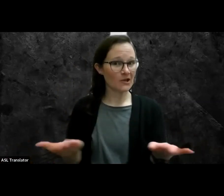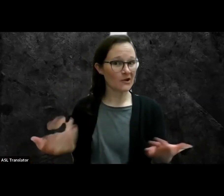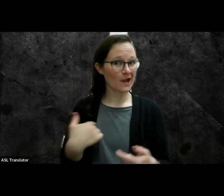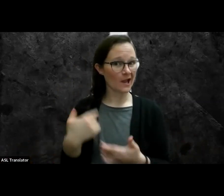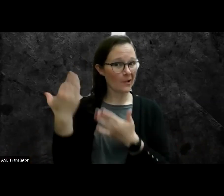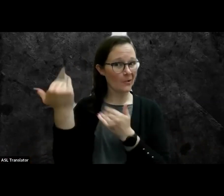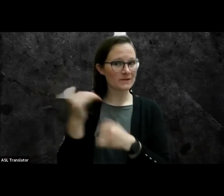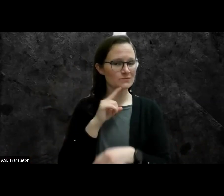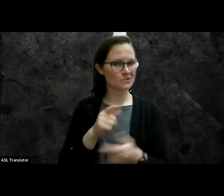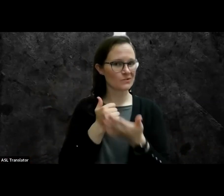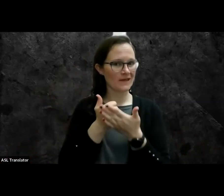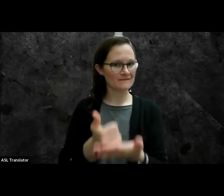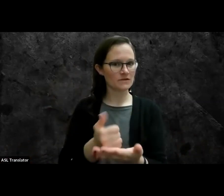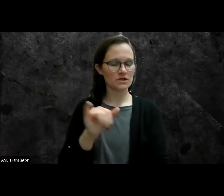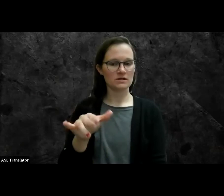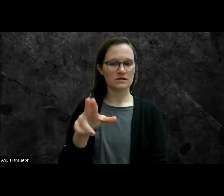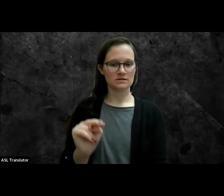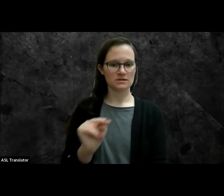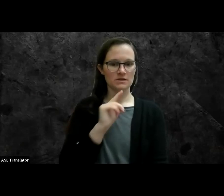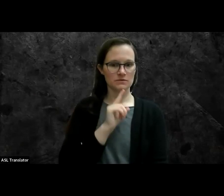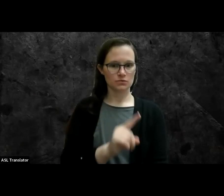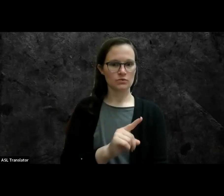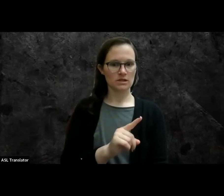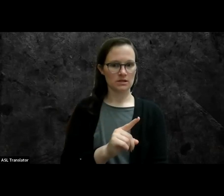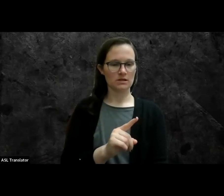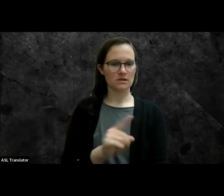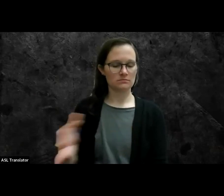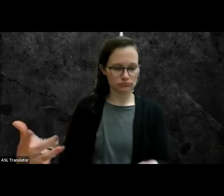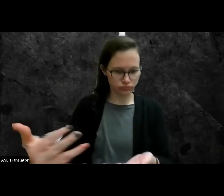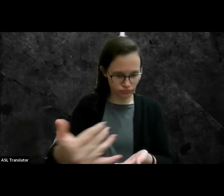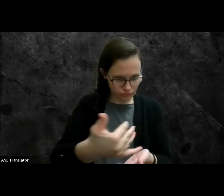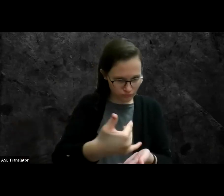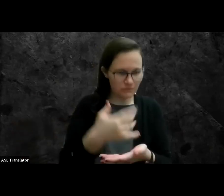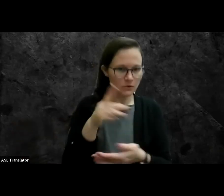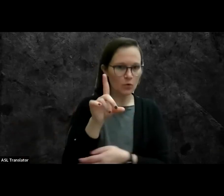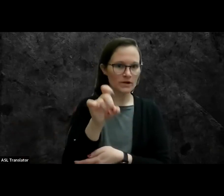out of this. John has continued to get some questions. We will be sure to